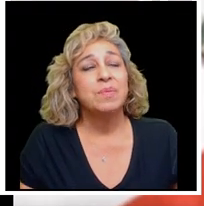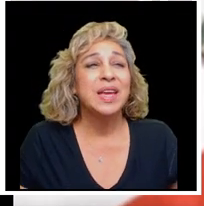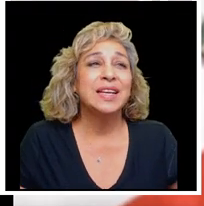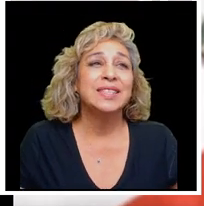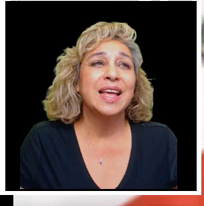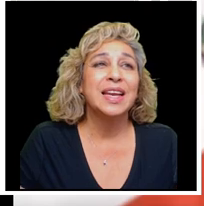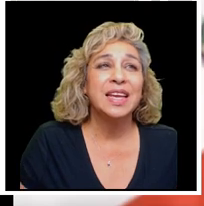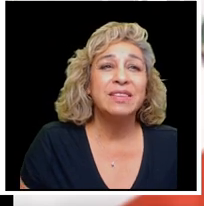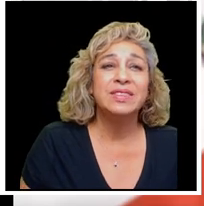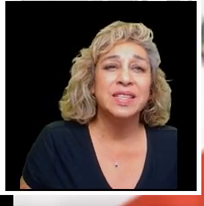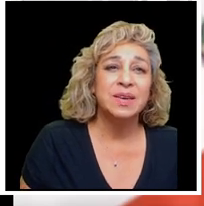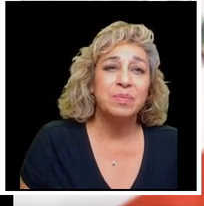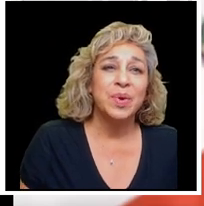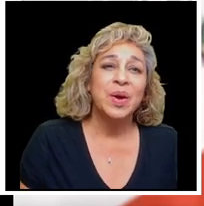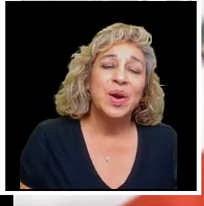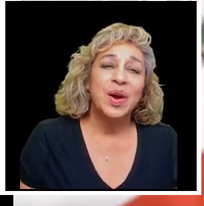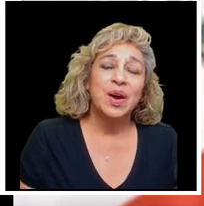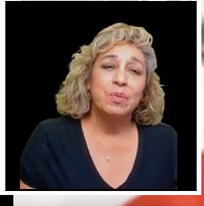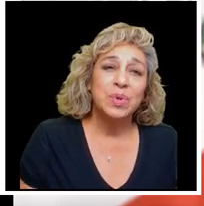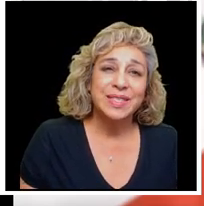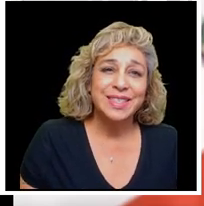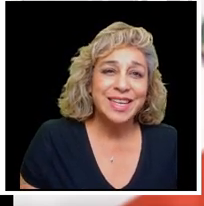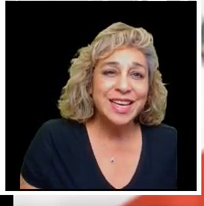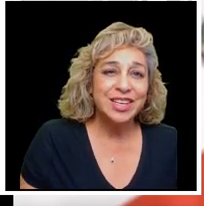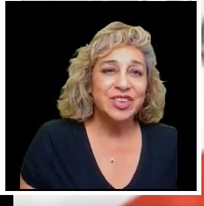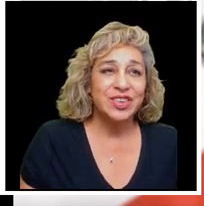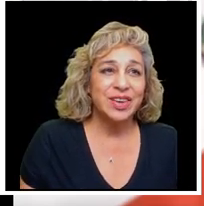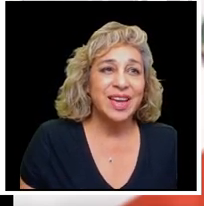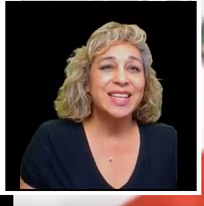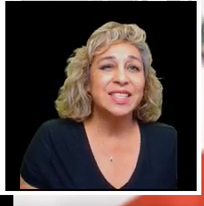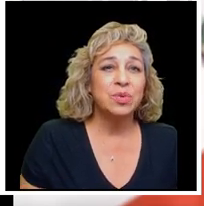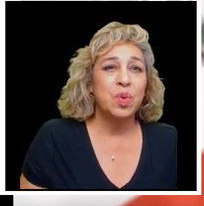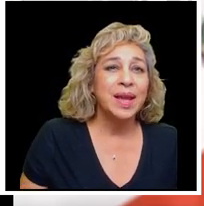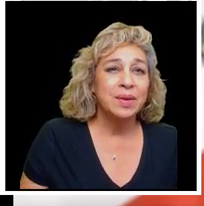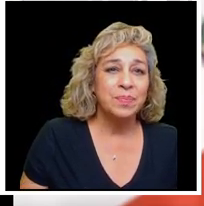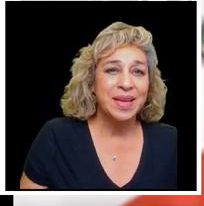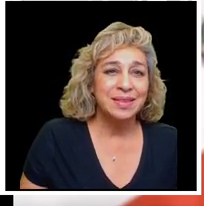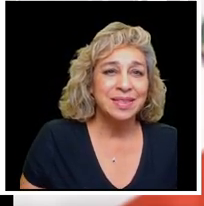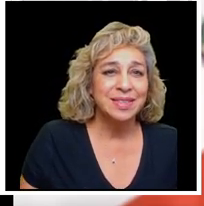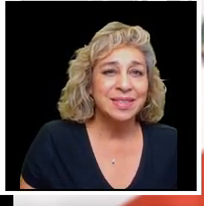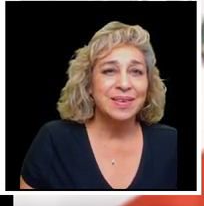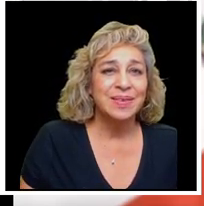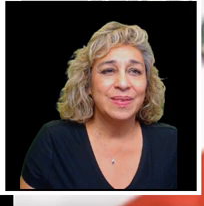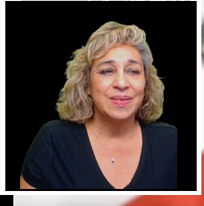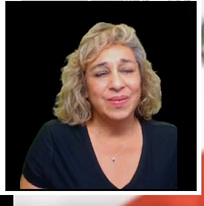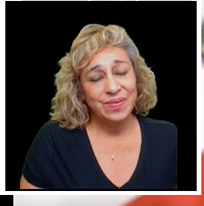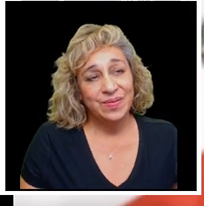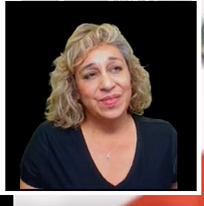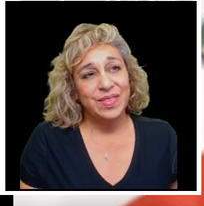because that gives them prestige it's a recompense